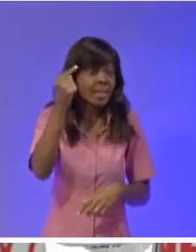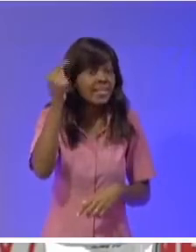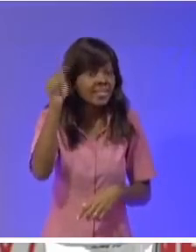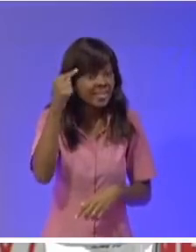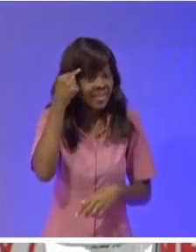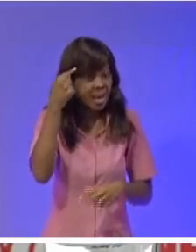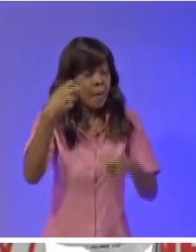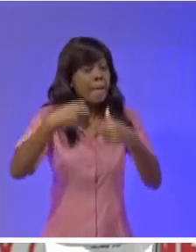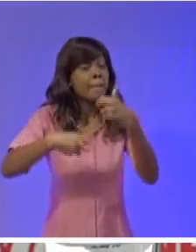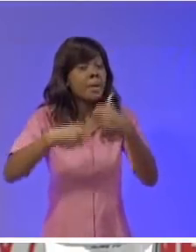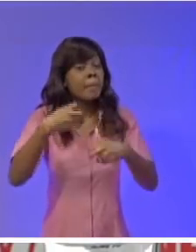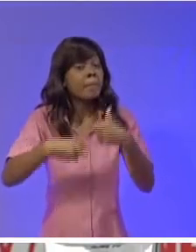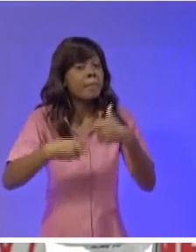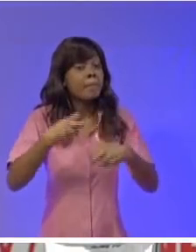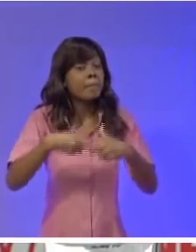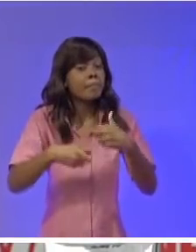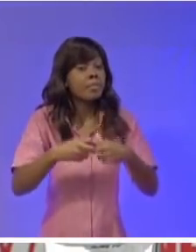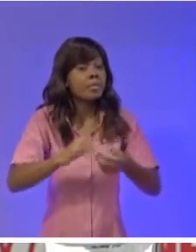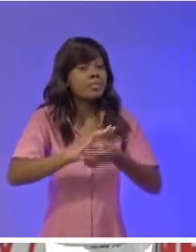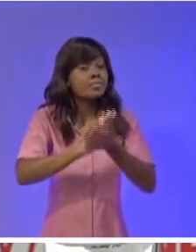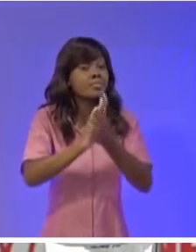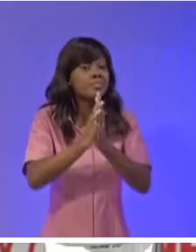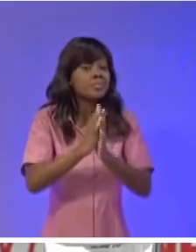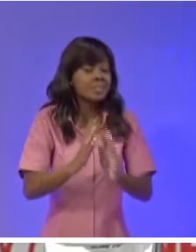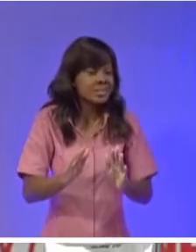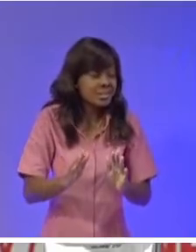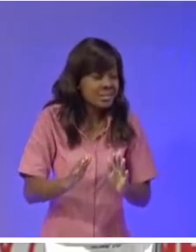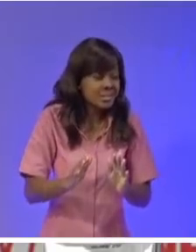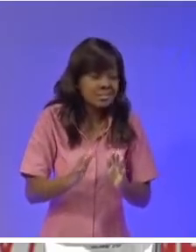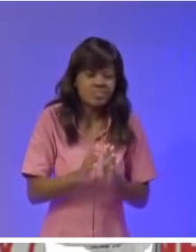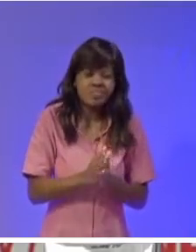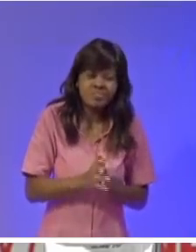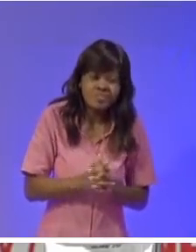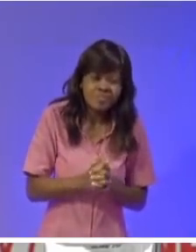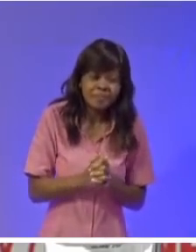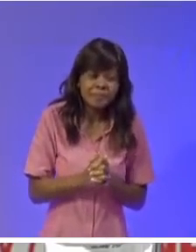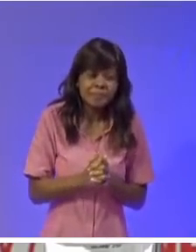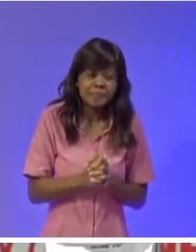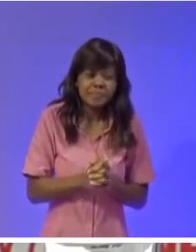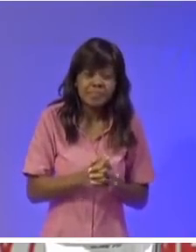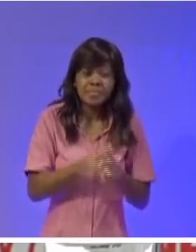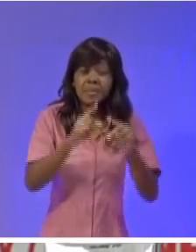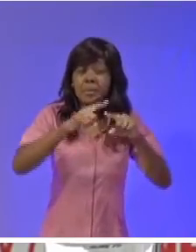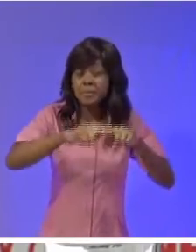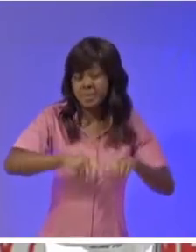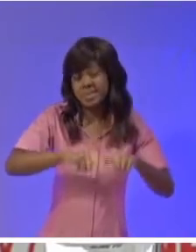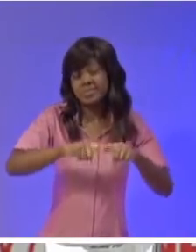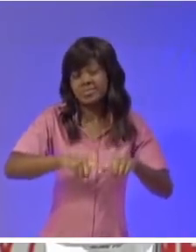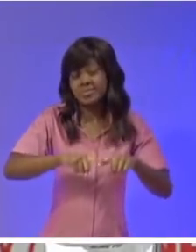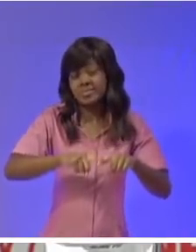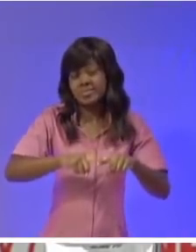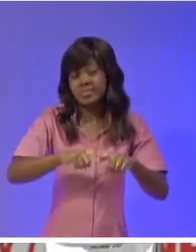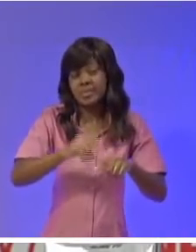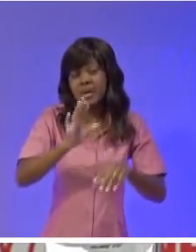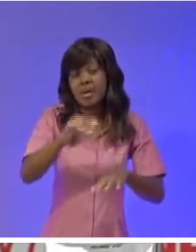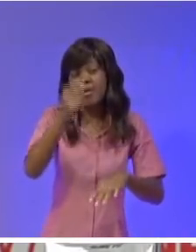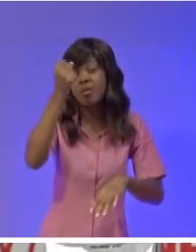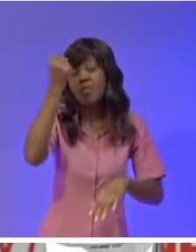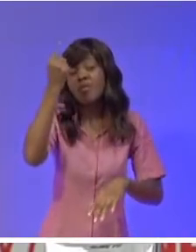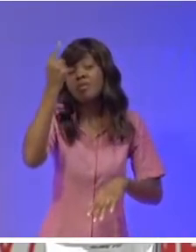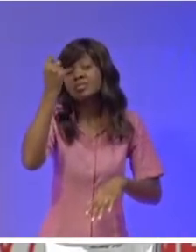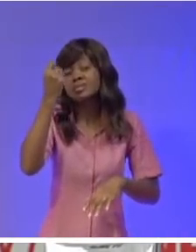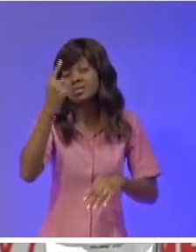needs interpretation, and that is why I said the matter is currently before the DPP. And that is why I